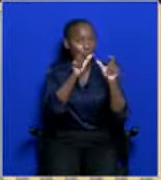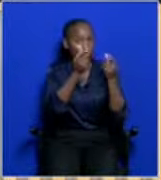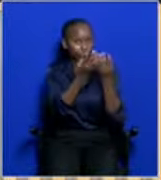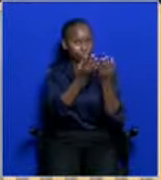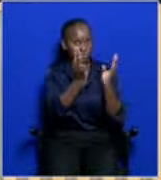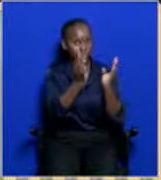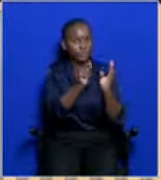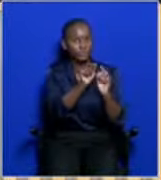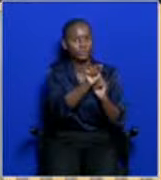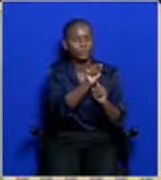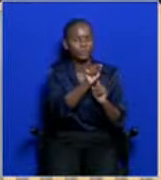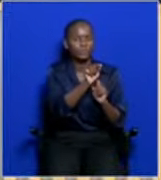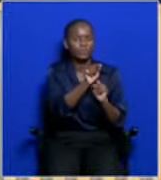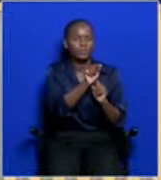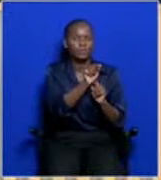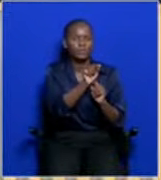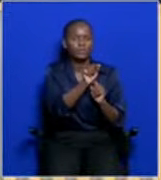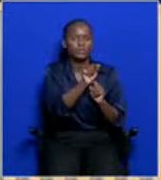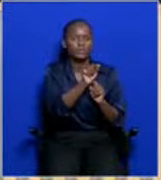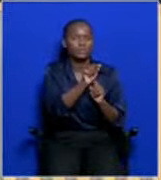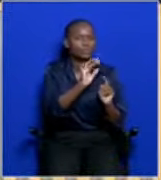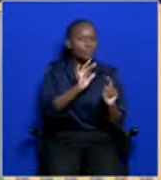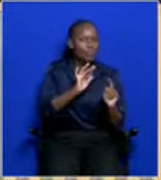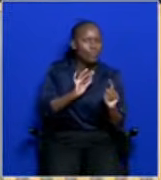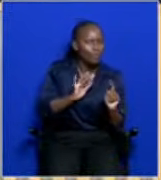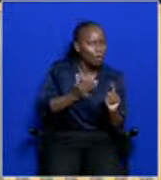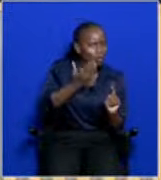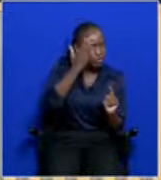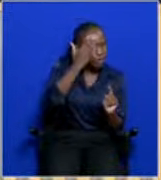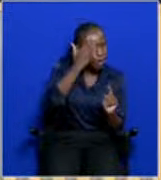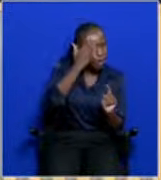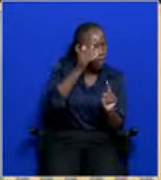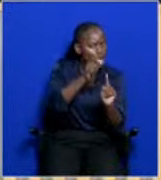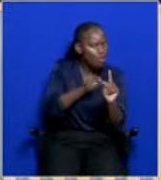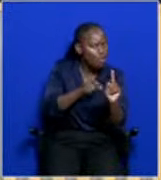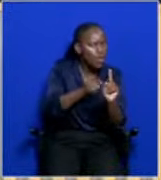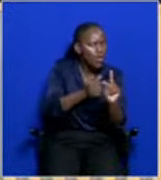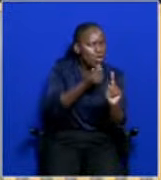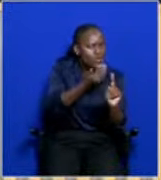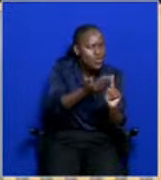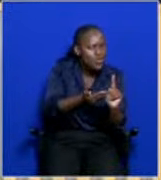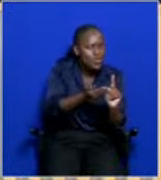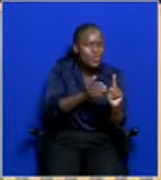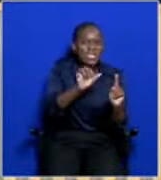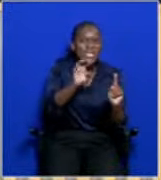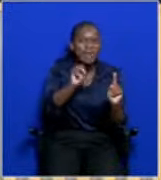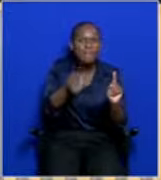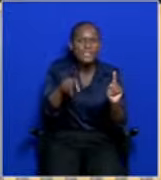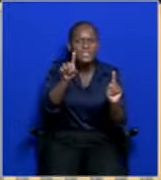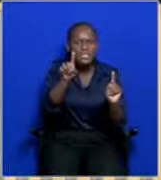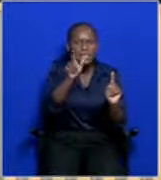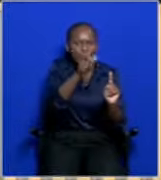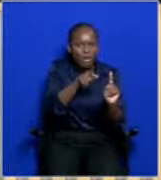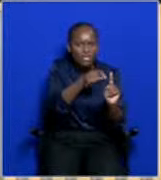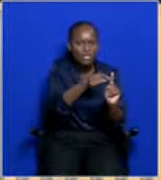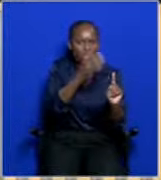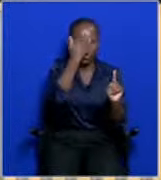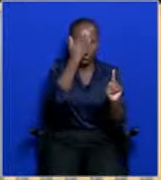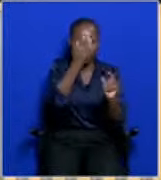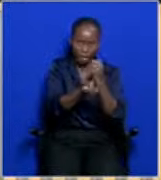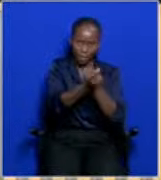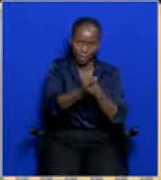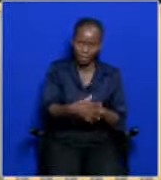which EMPD was aware of what transpired in this matter, Ms. Binel, or at least Mr.